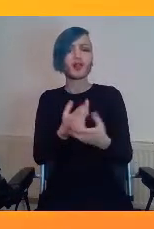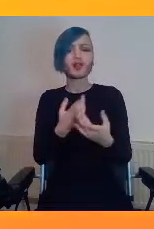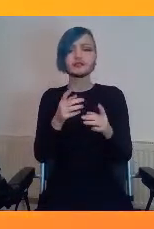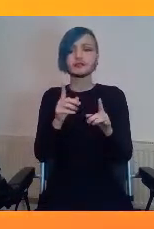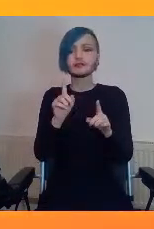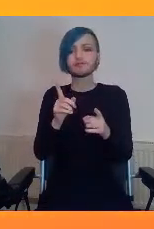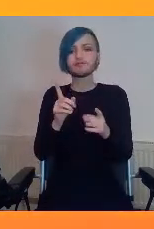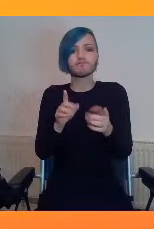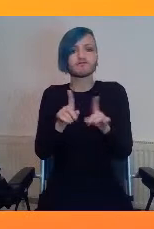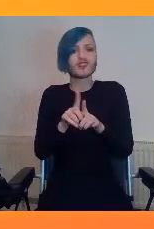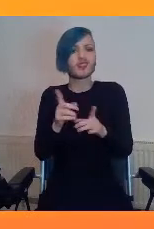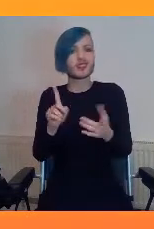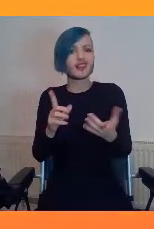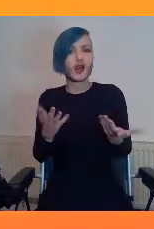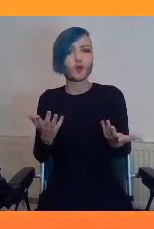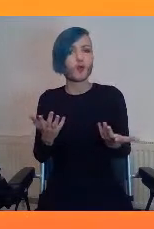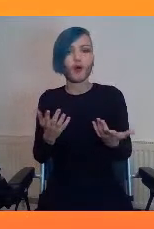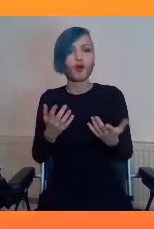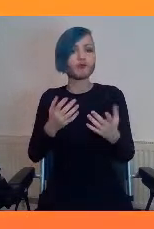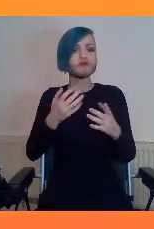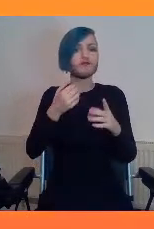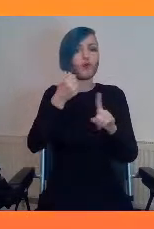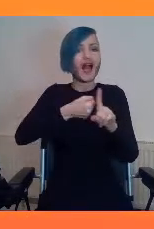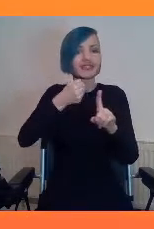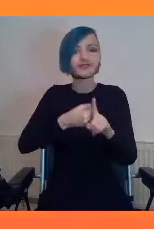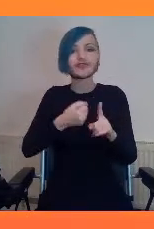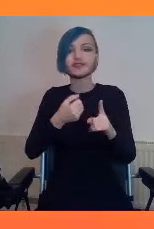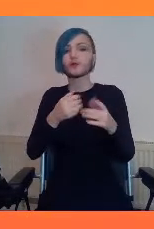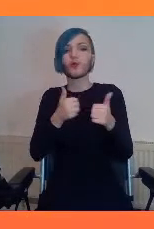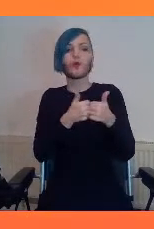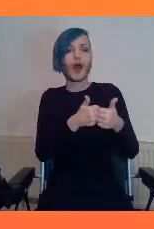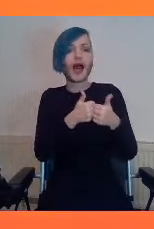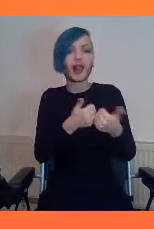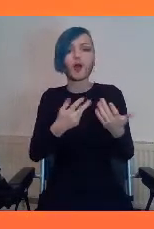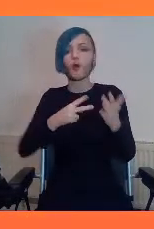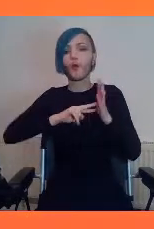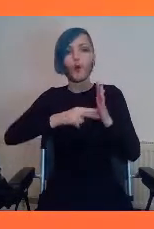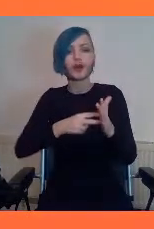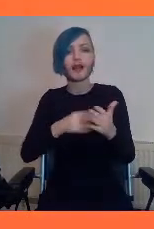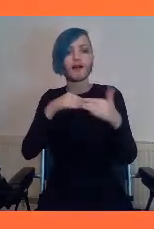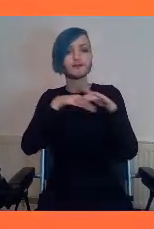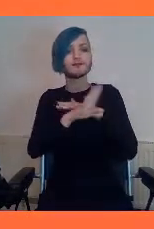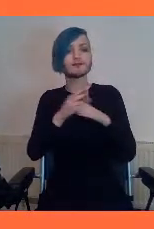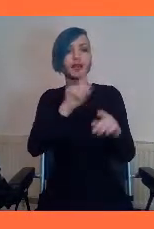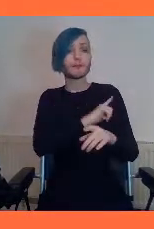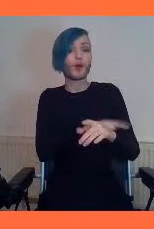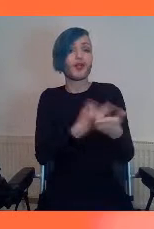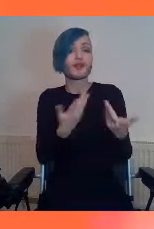be an activist, an ally, and to be organizing in Poland at the moment.